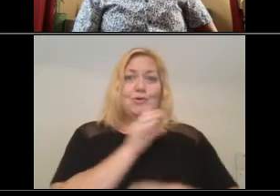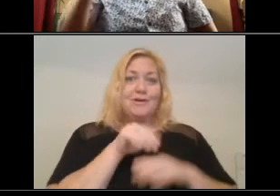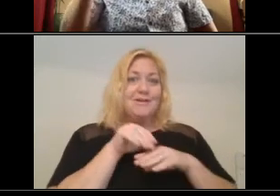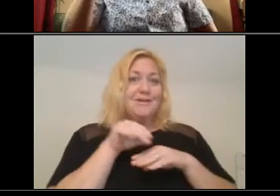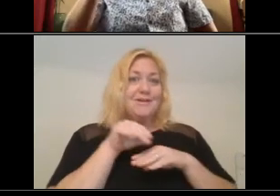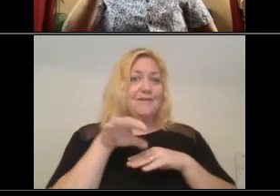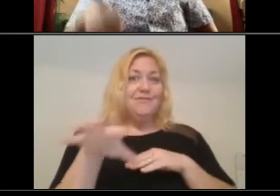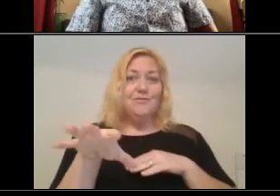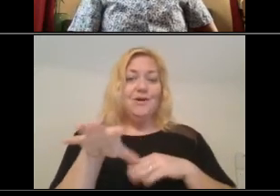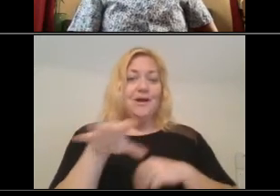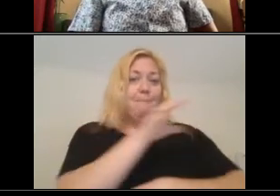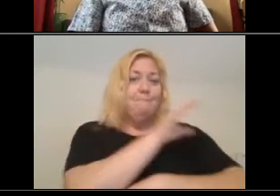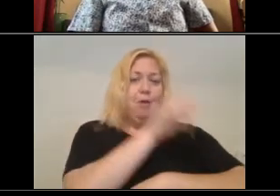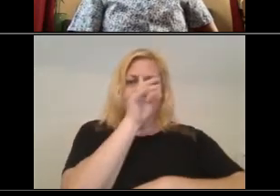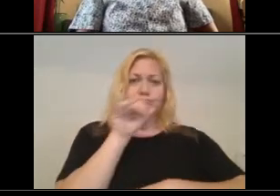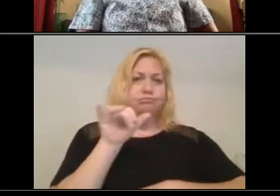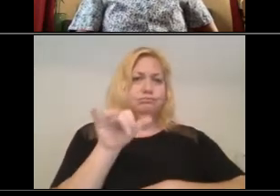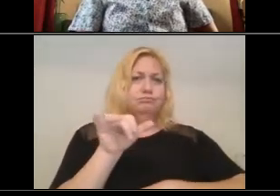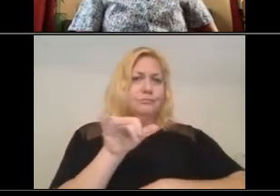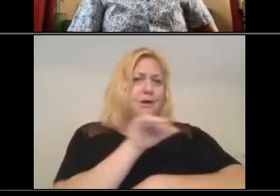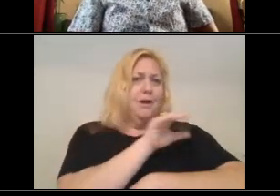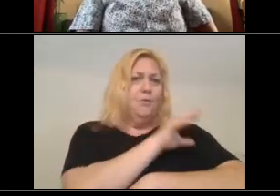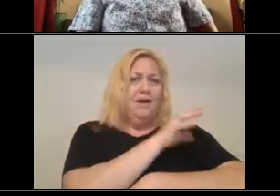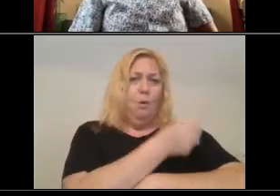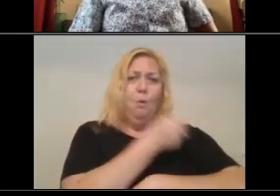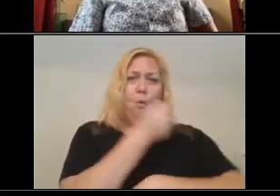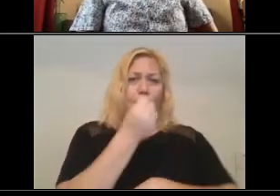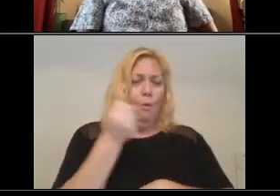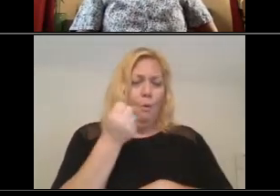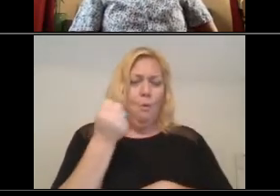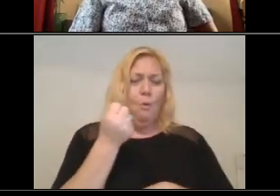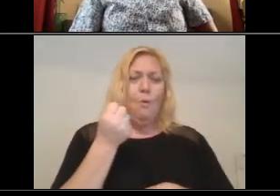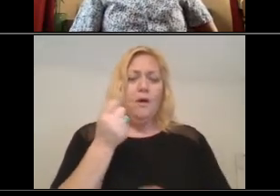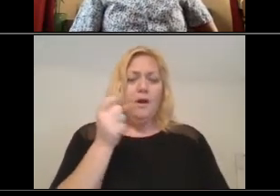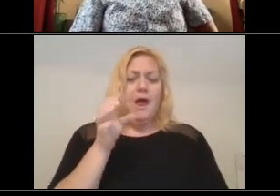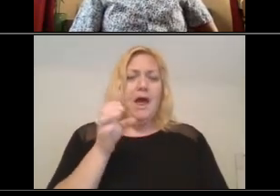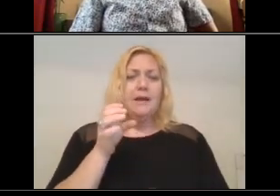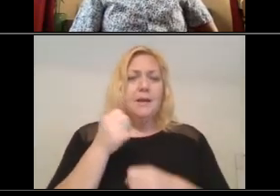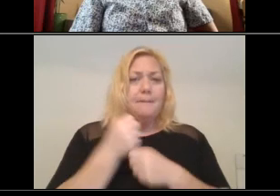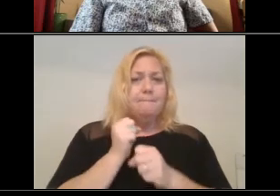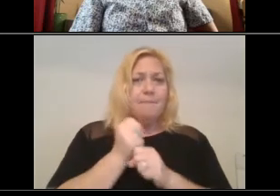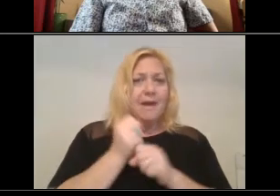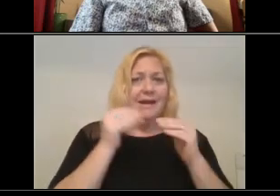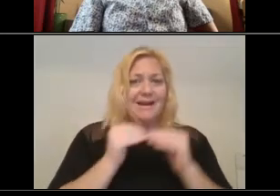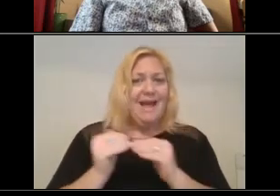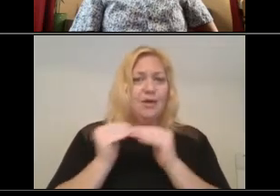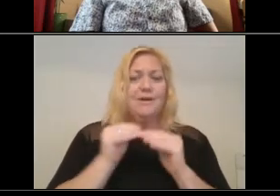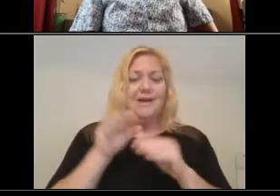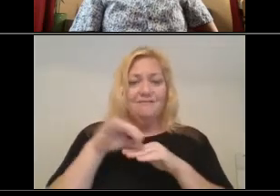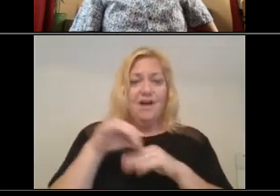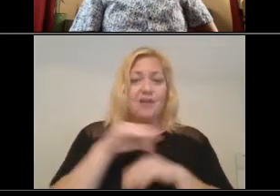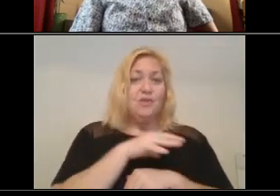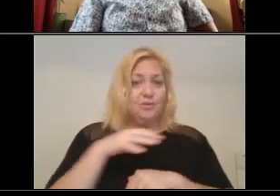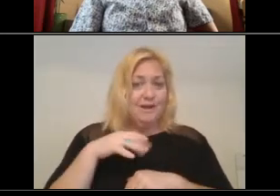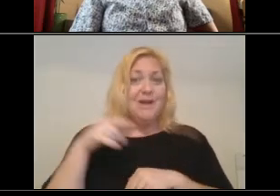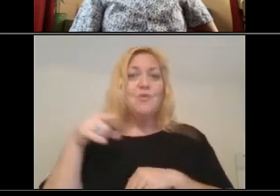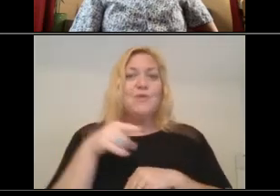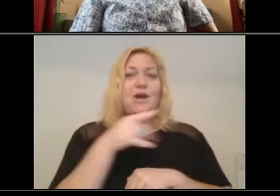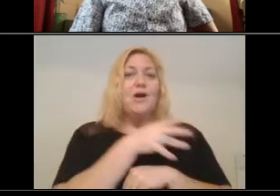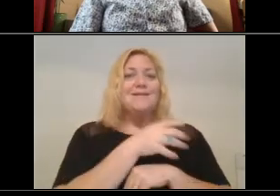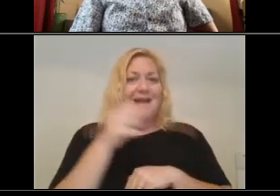finite, that there's only so much of it that we have to hold on to, that by creating an equity advisory committee, we are taking